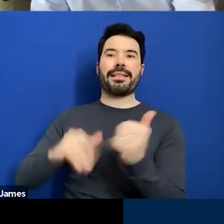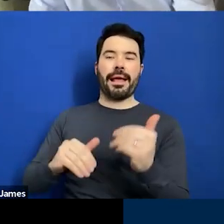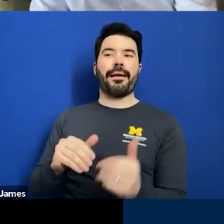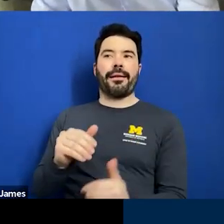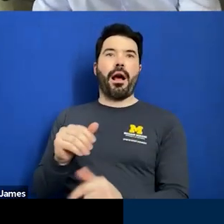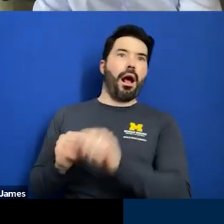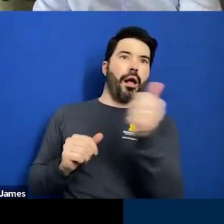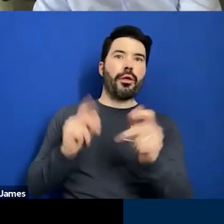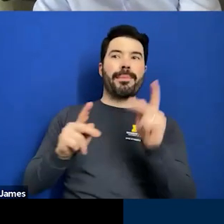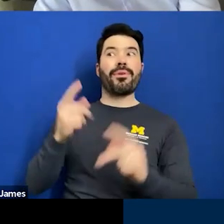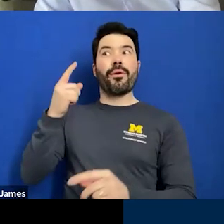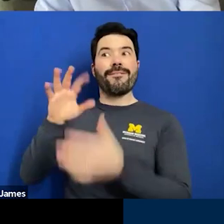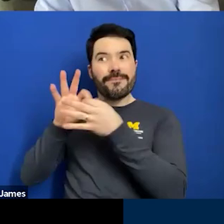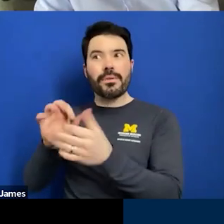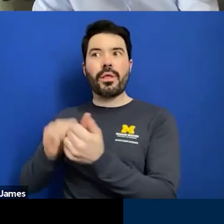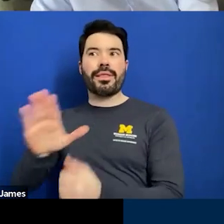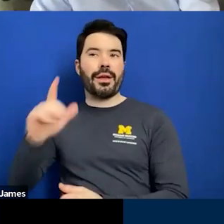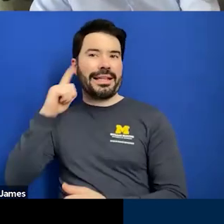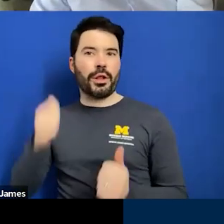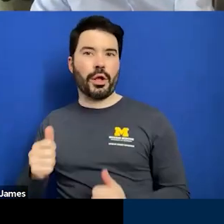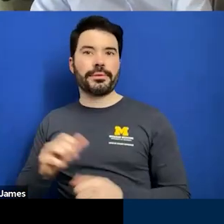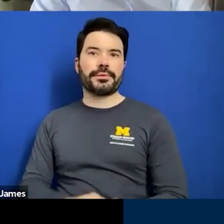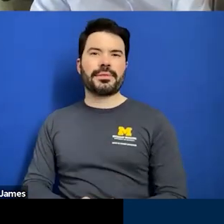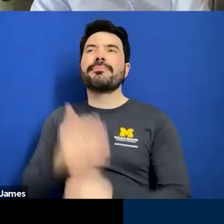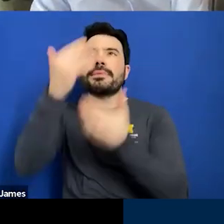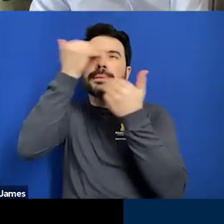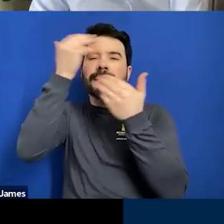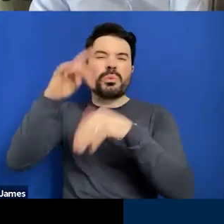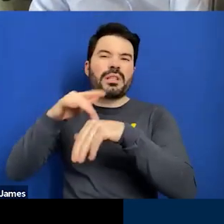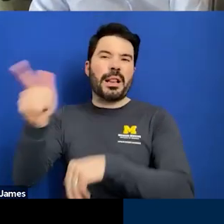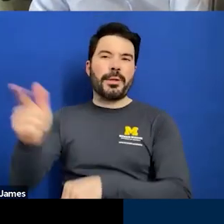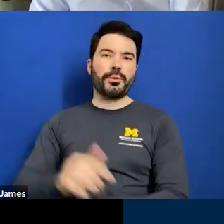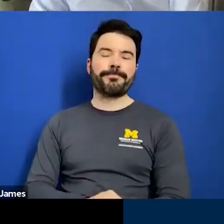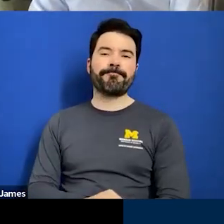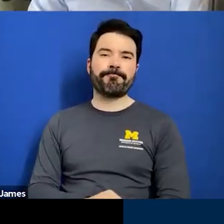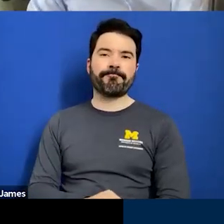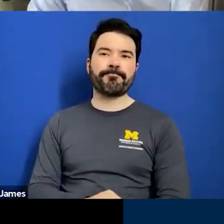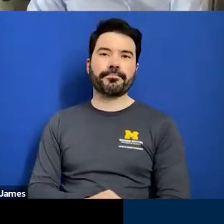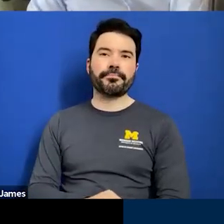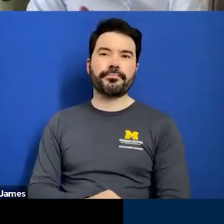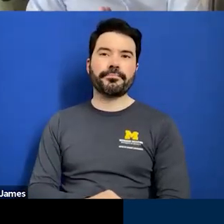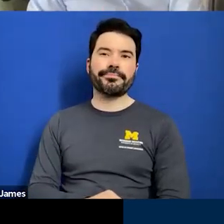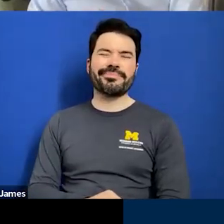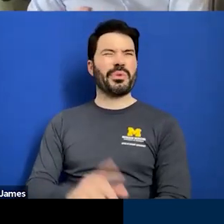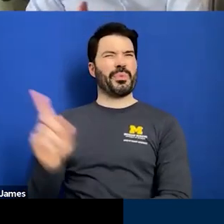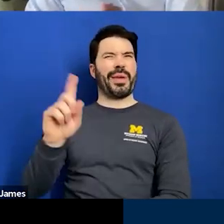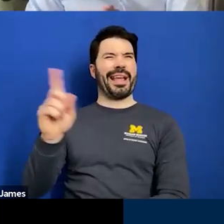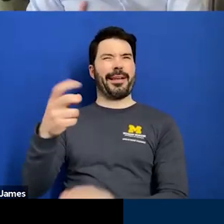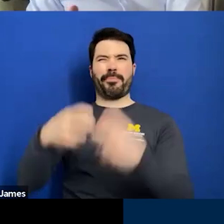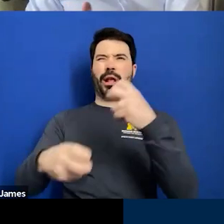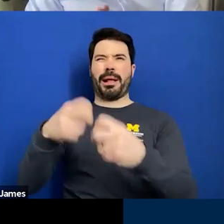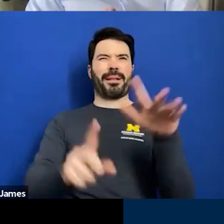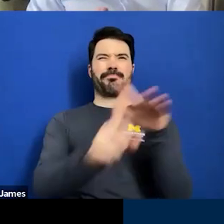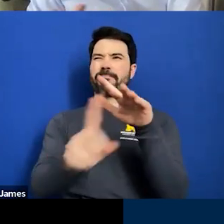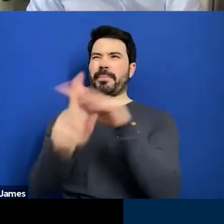dementia later. So where are some of the failures? Even in the